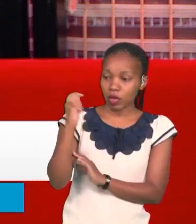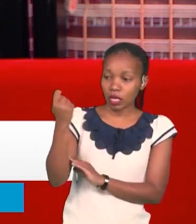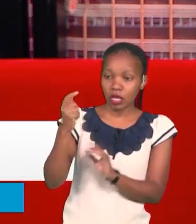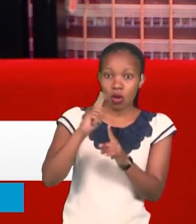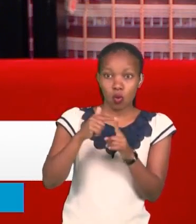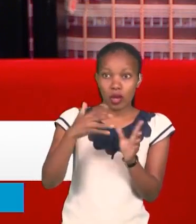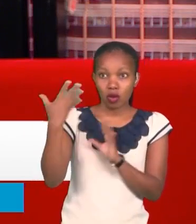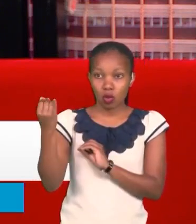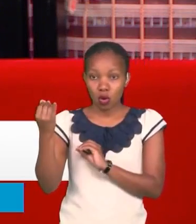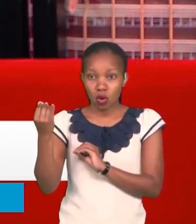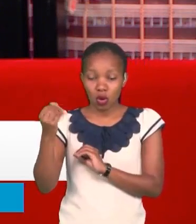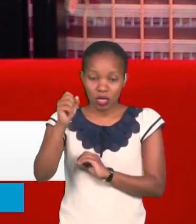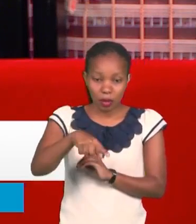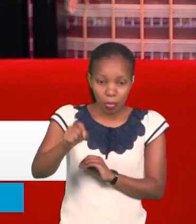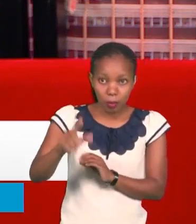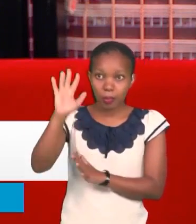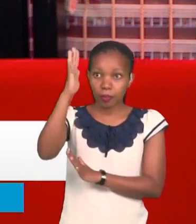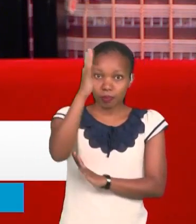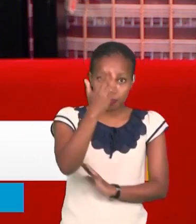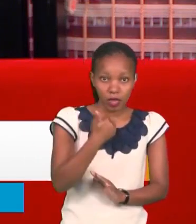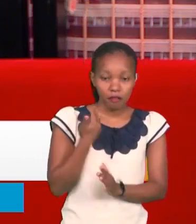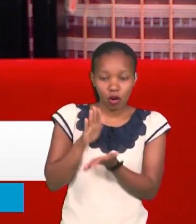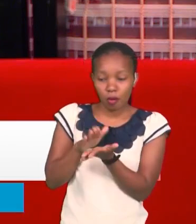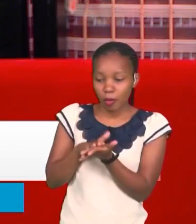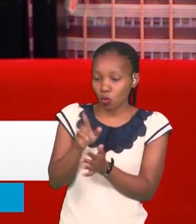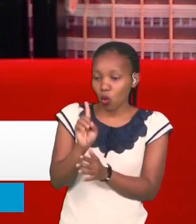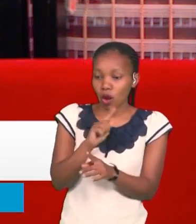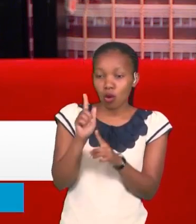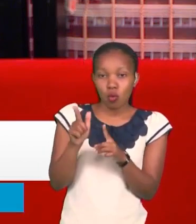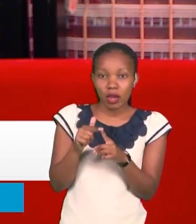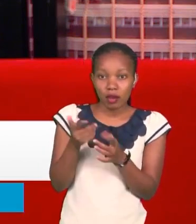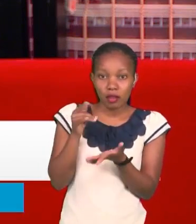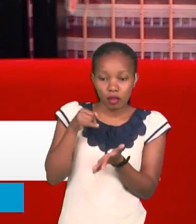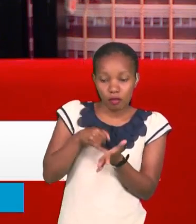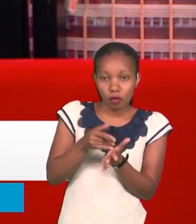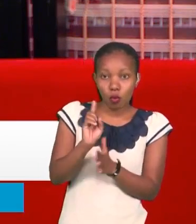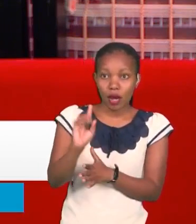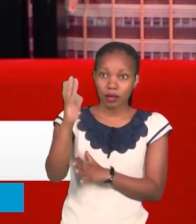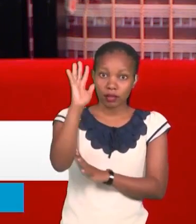go to tree planting, there was a comment when we were involved in one of these tree planting campaigns, one of